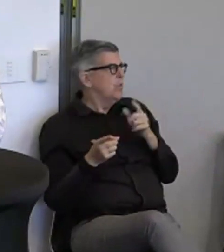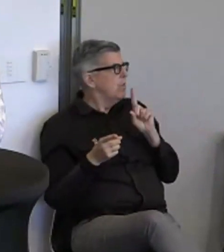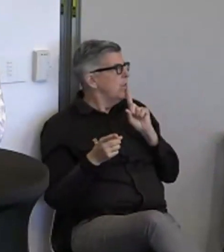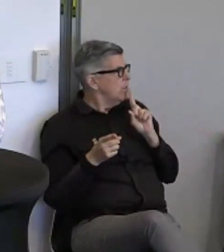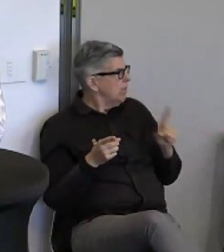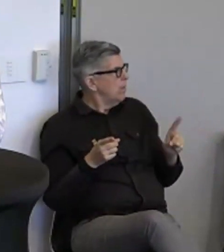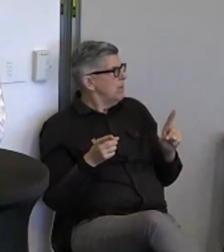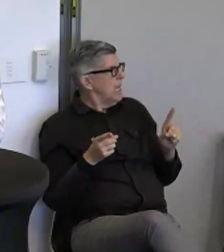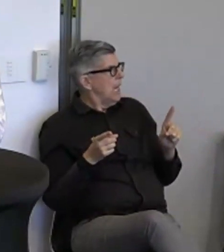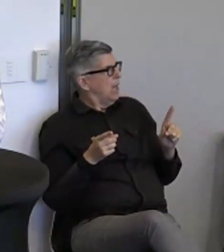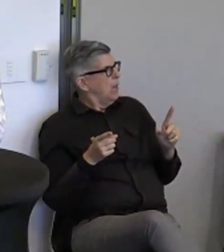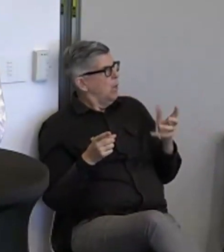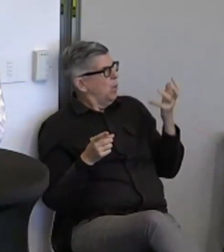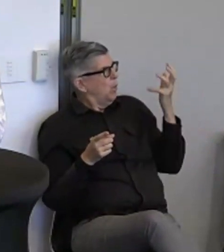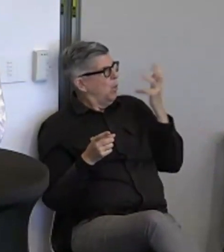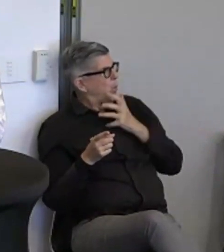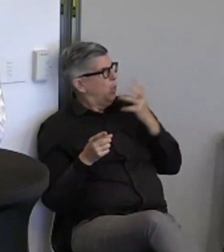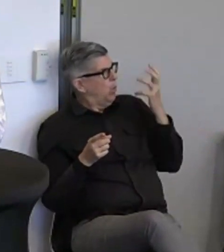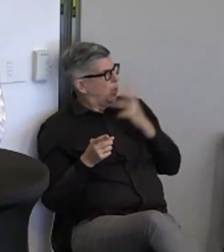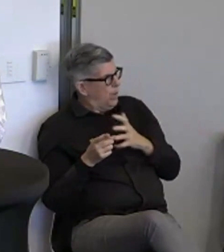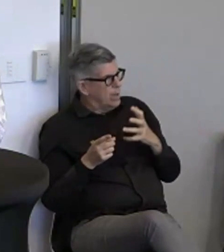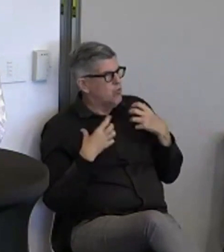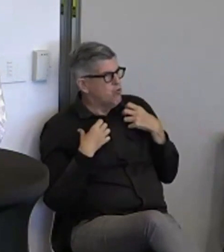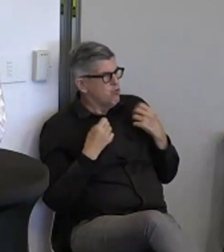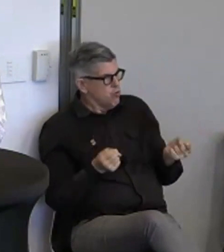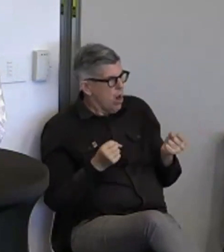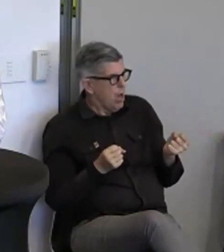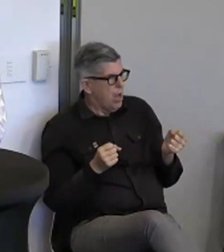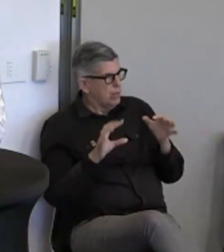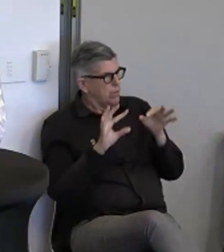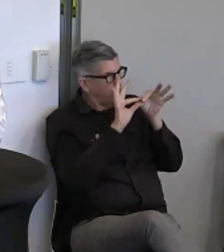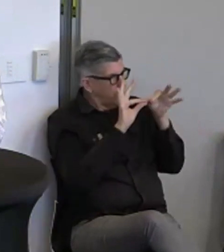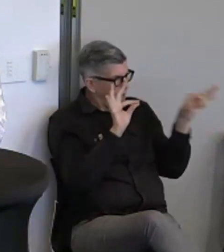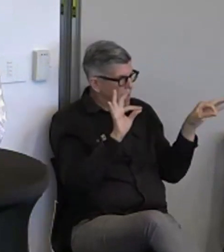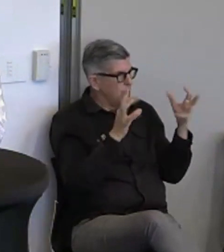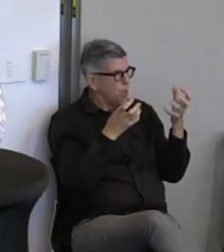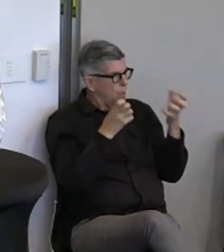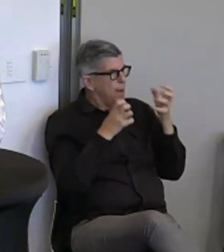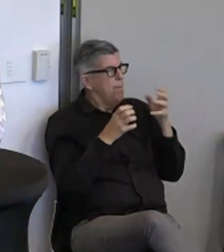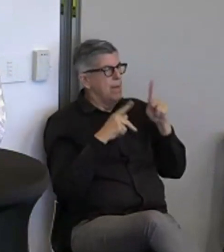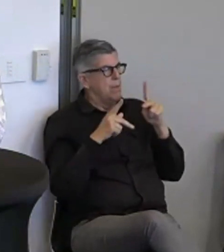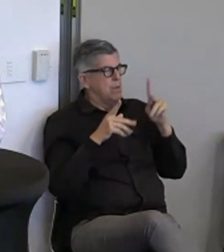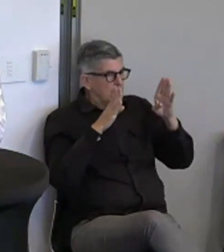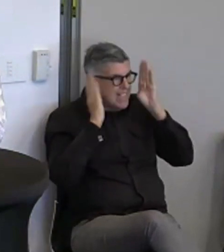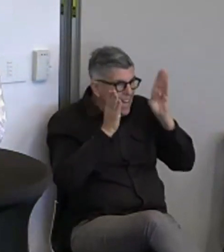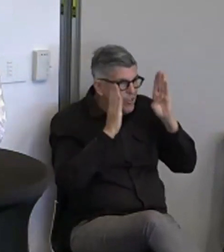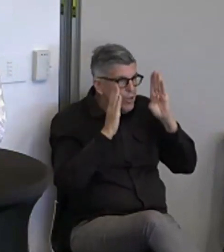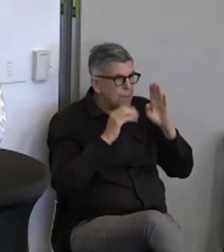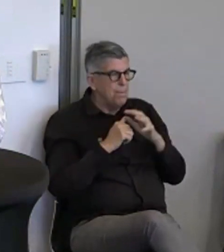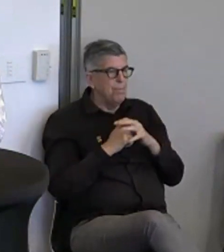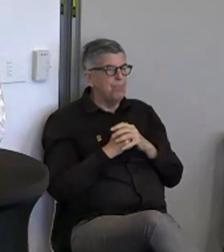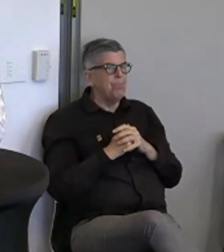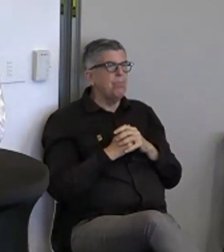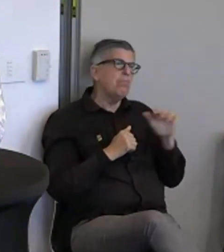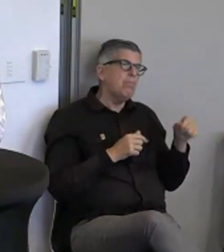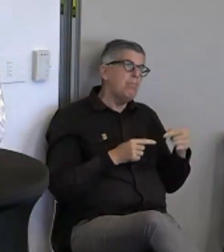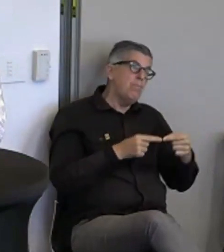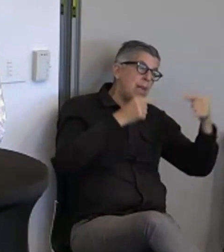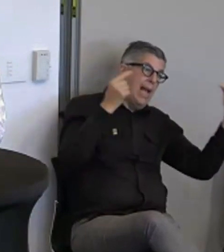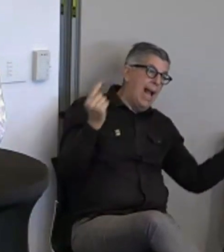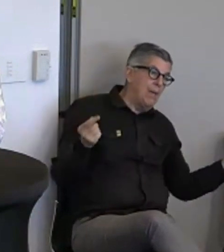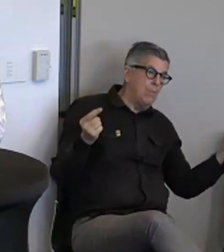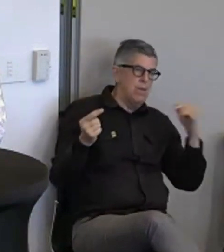a phrase that gets people's attention. And the opposite of image poverty is image richness and